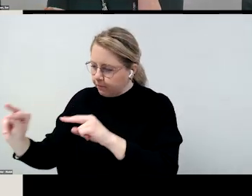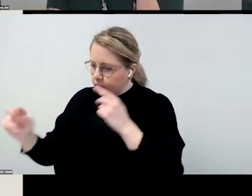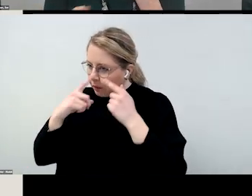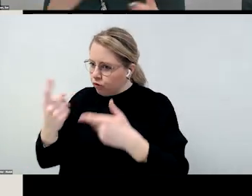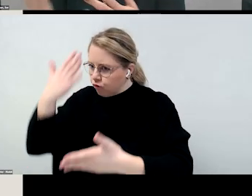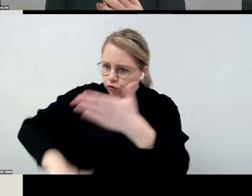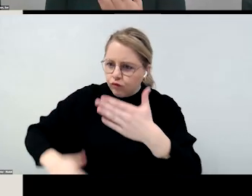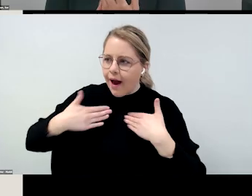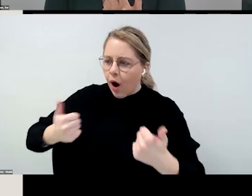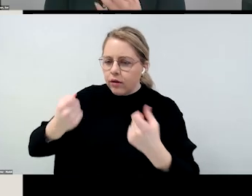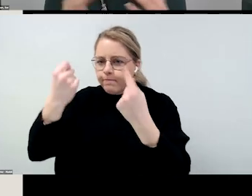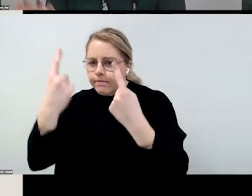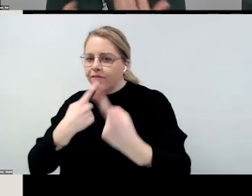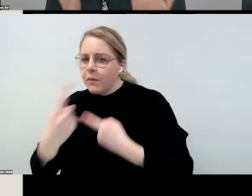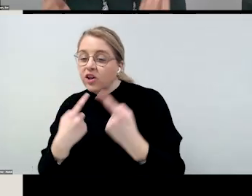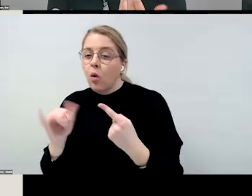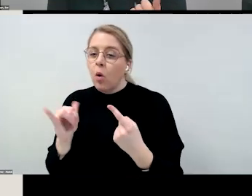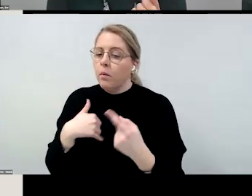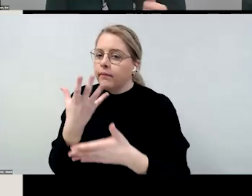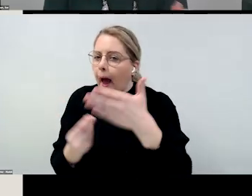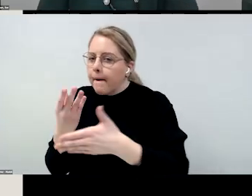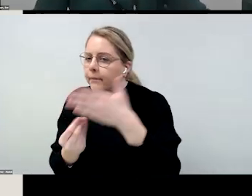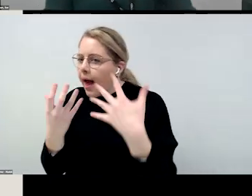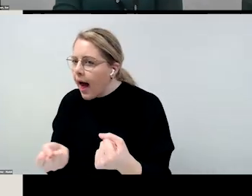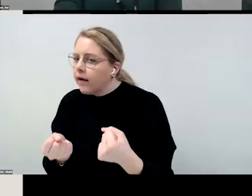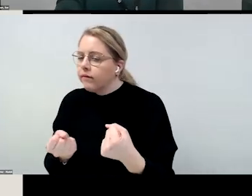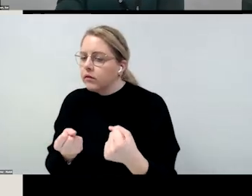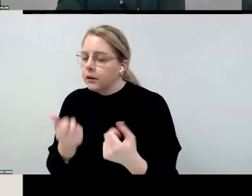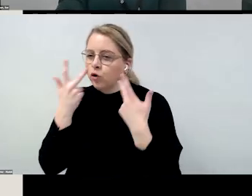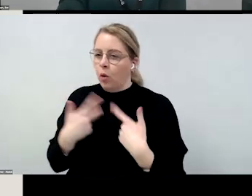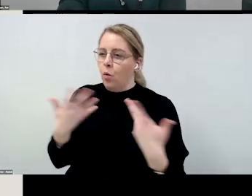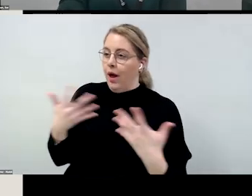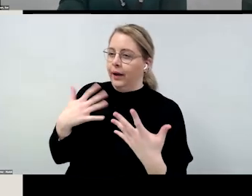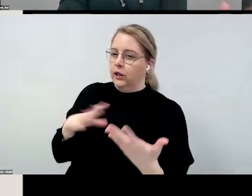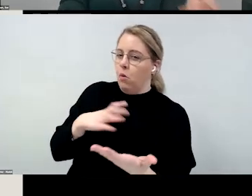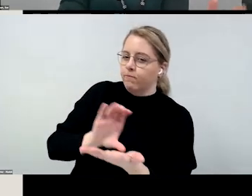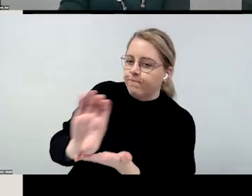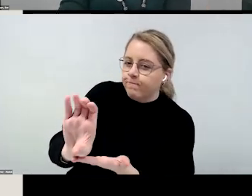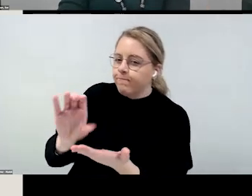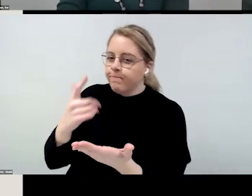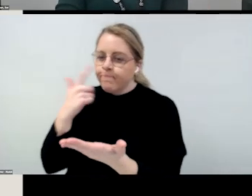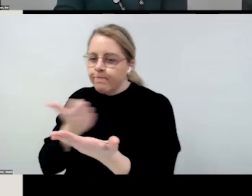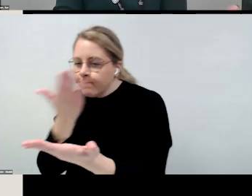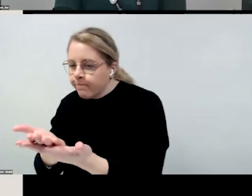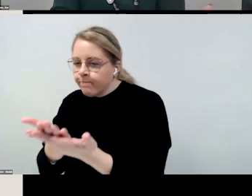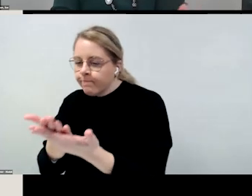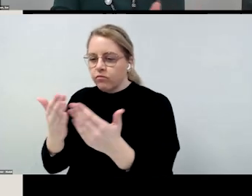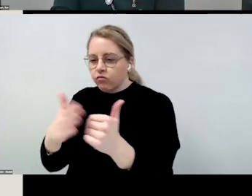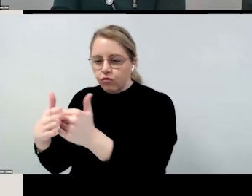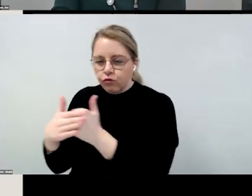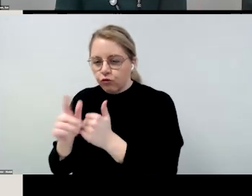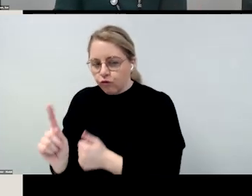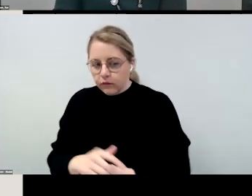the gaps are and where we might need to put more effort or initiatives. As I mentioned before, there are lots of resources out